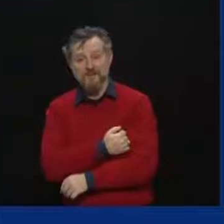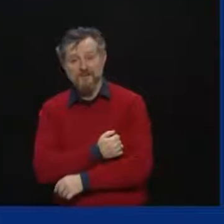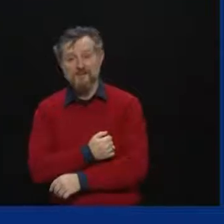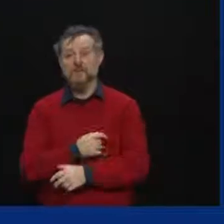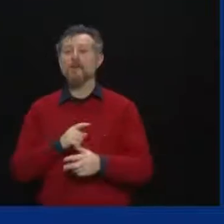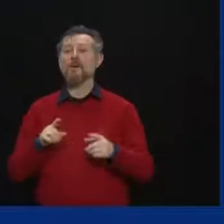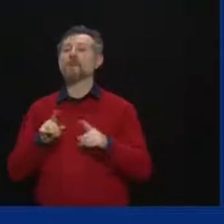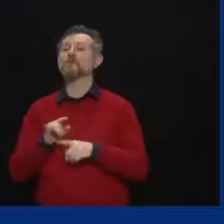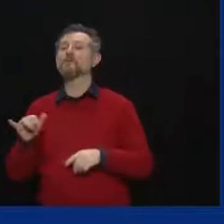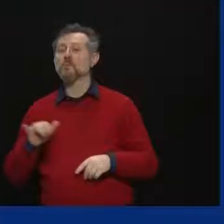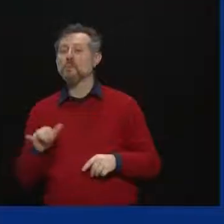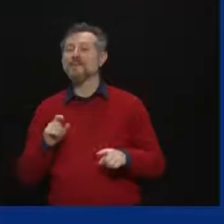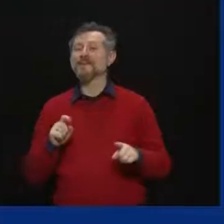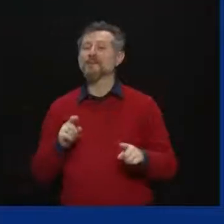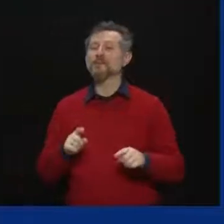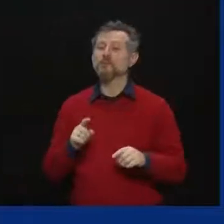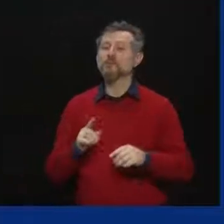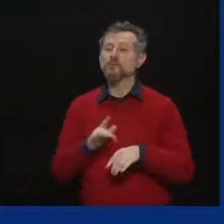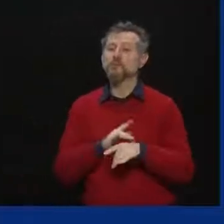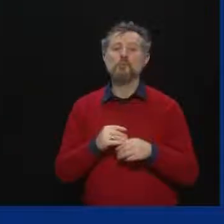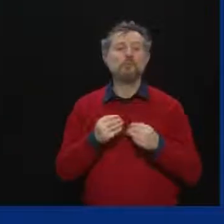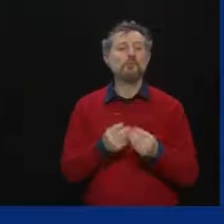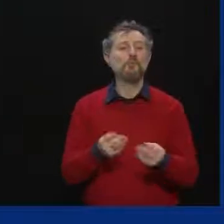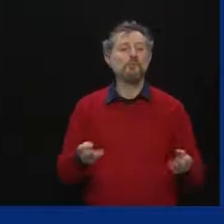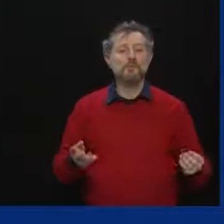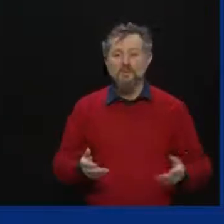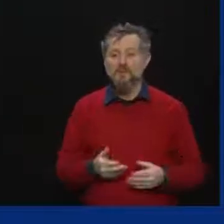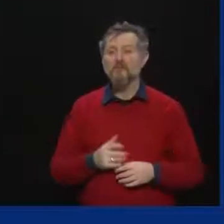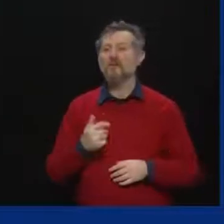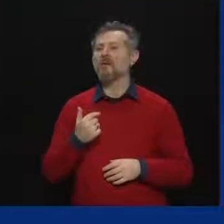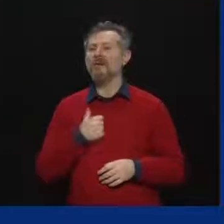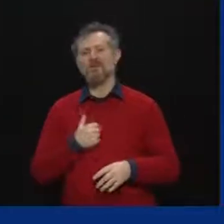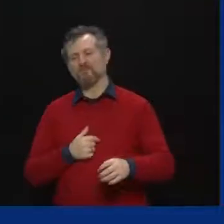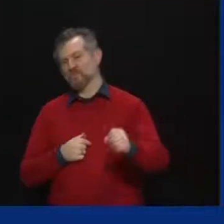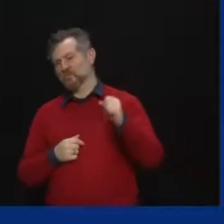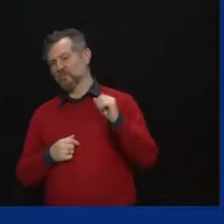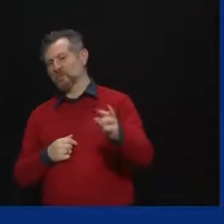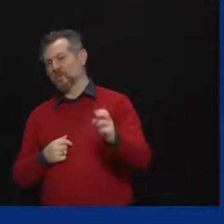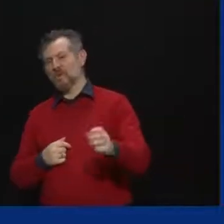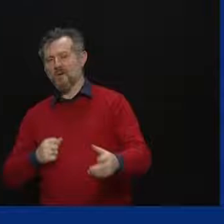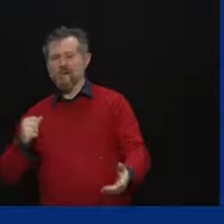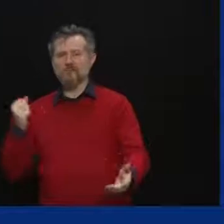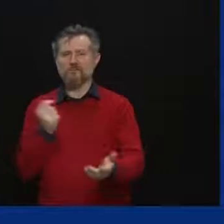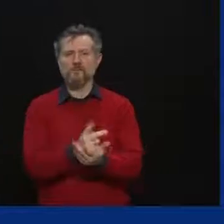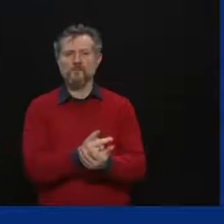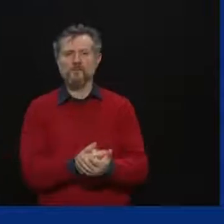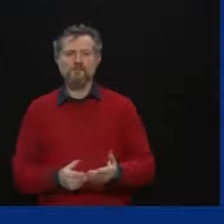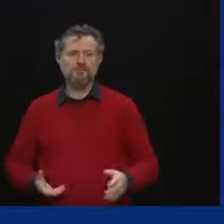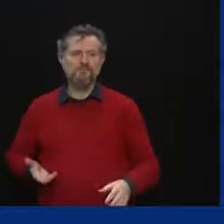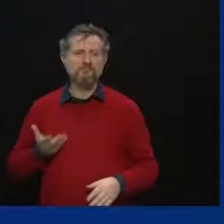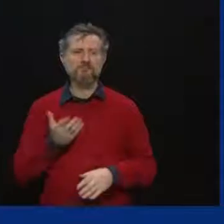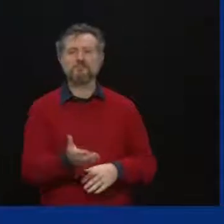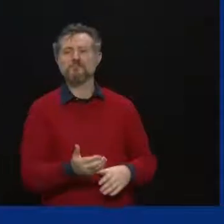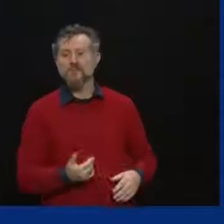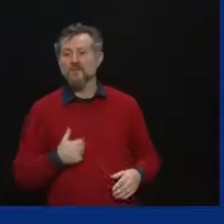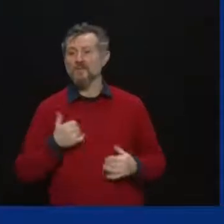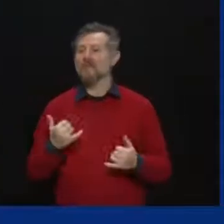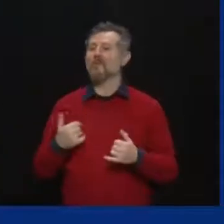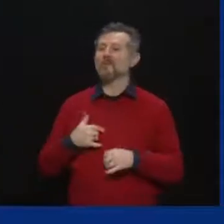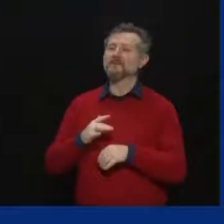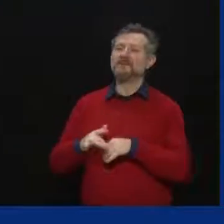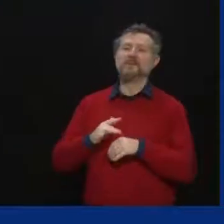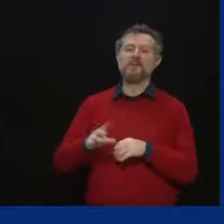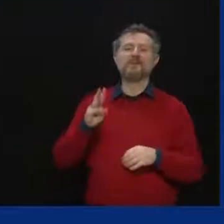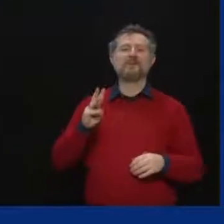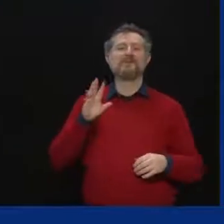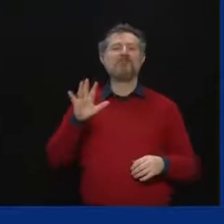needed more resources to get this done. And I said, okay, we got them for you. So we are putting on the table $65